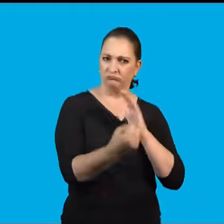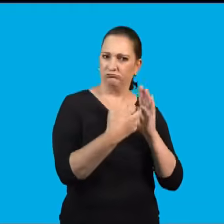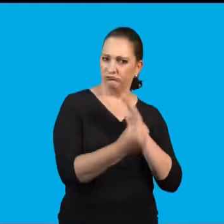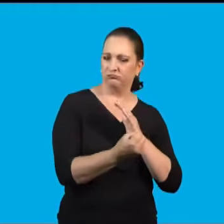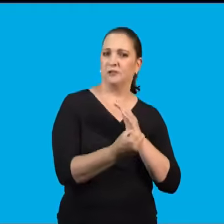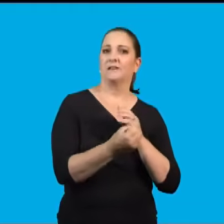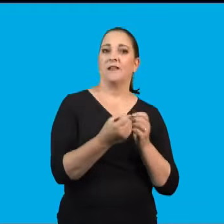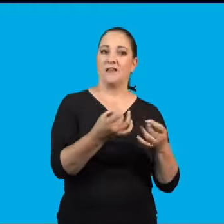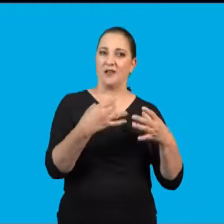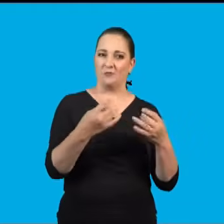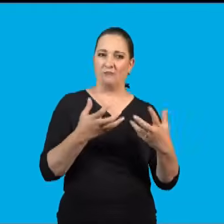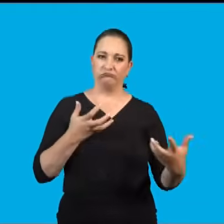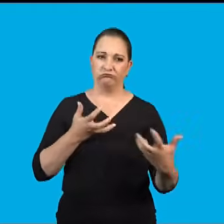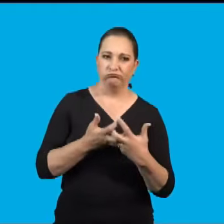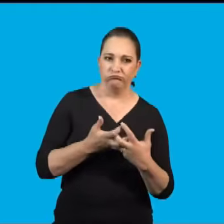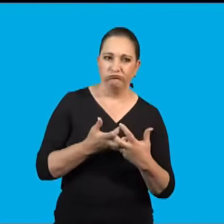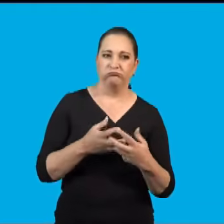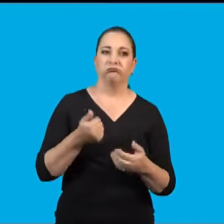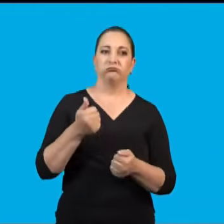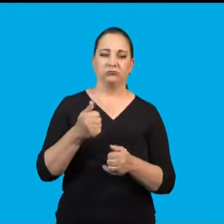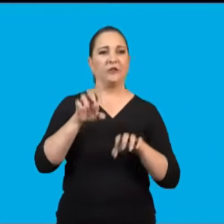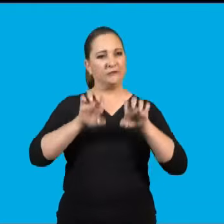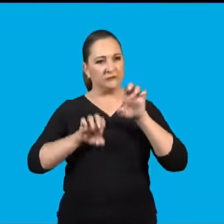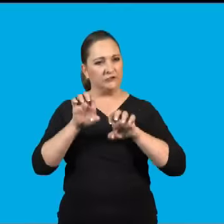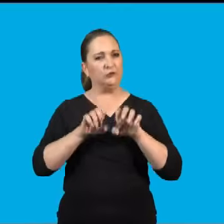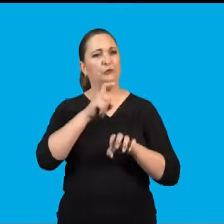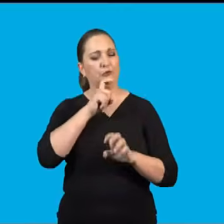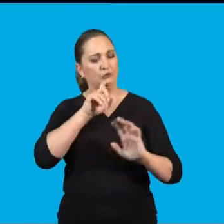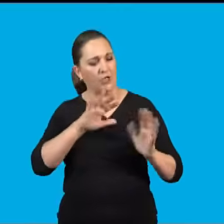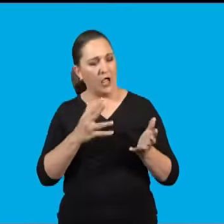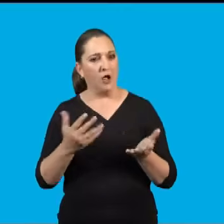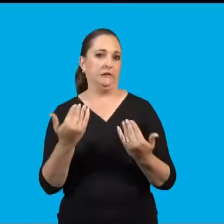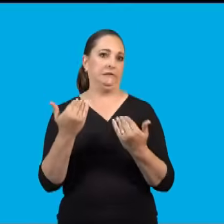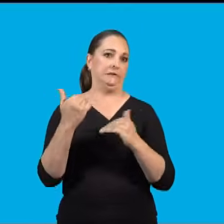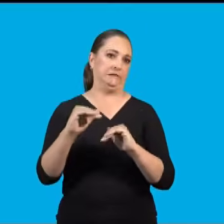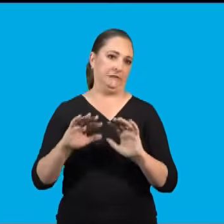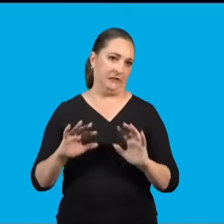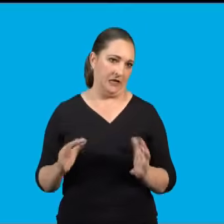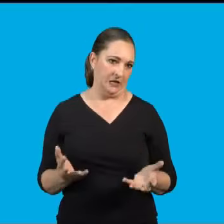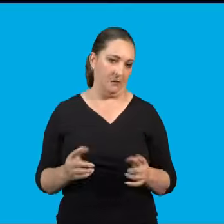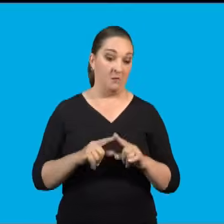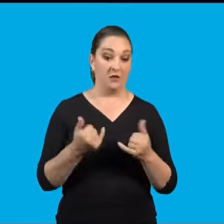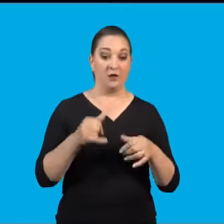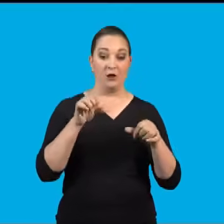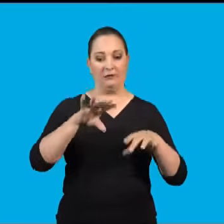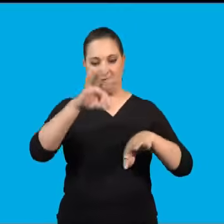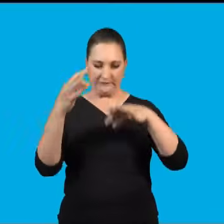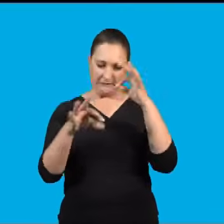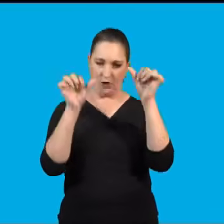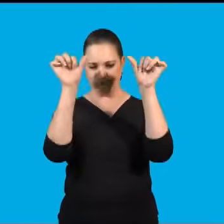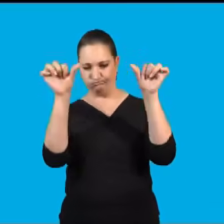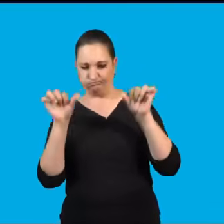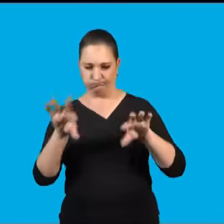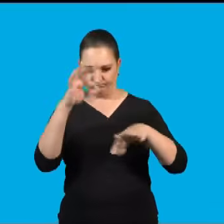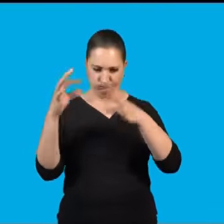extracting relevant information from the sources, evaluating the usefulness and limitation of the source, and how to